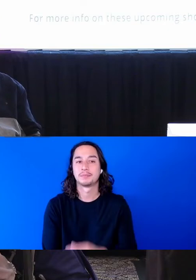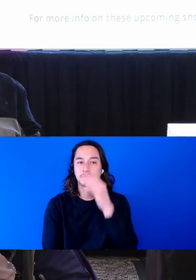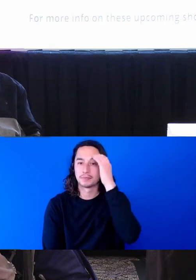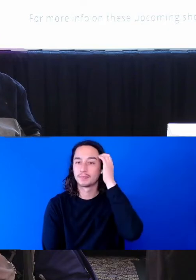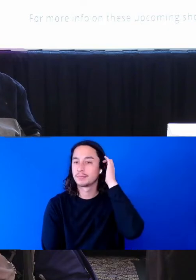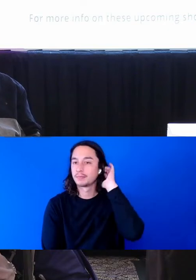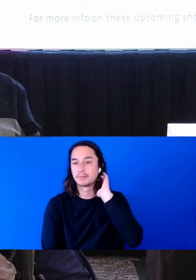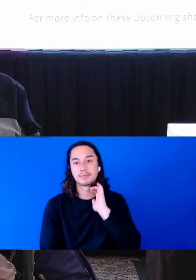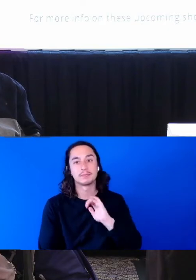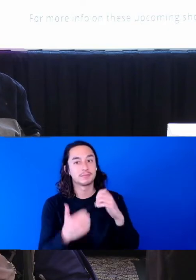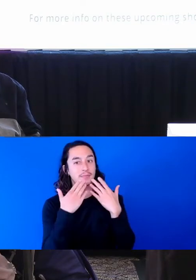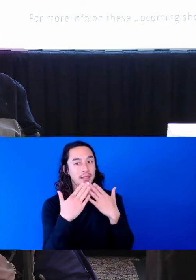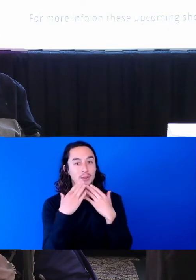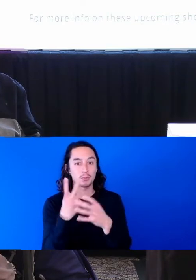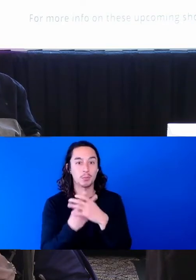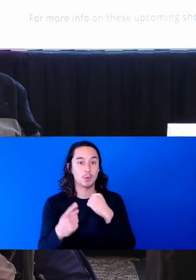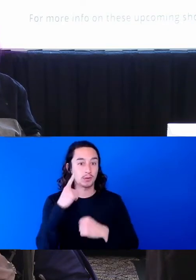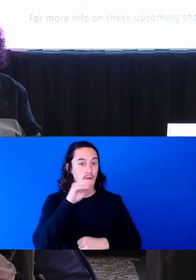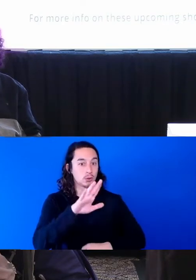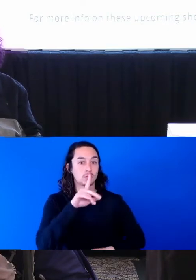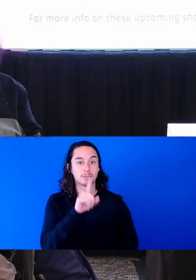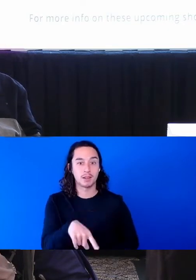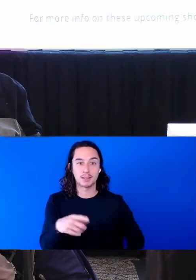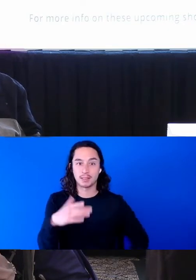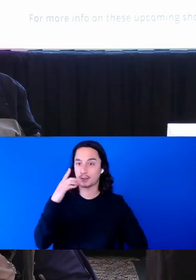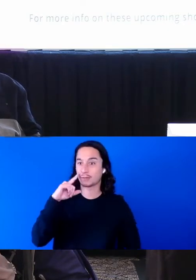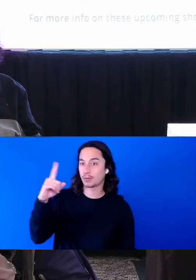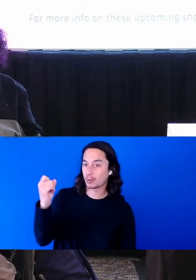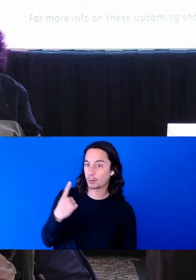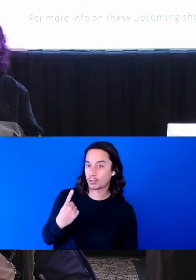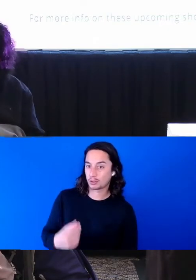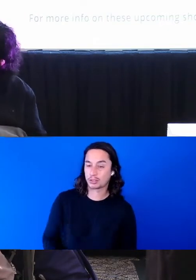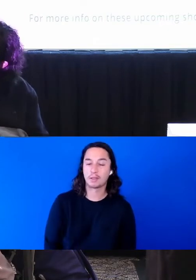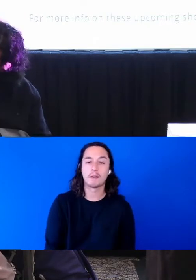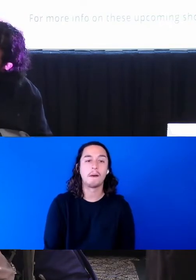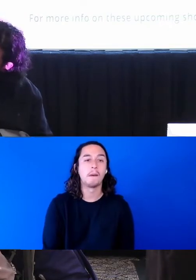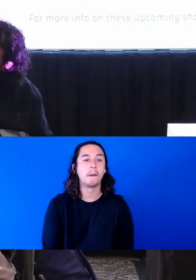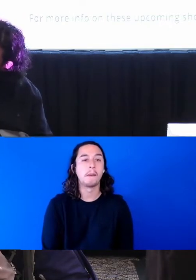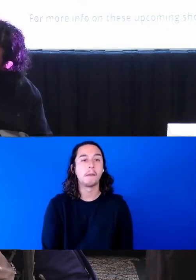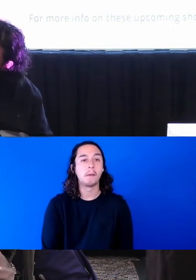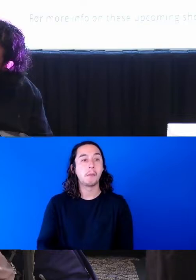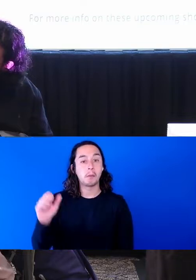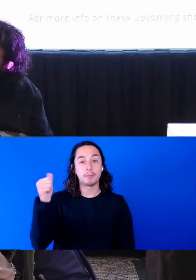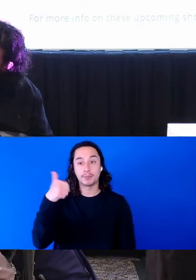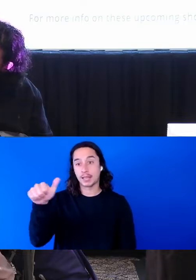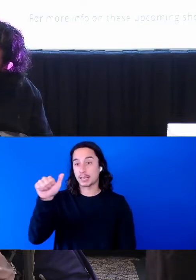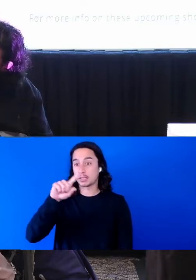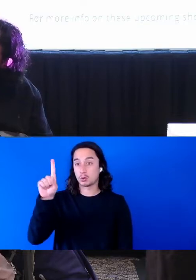For your responses, and thank you for the questions we've had in the room. Are there any Zoom questions?